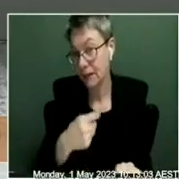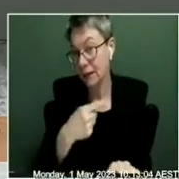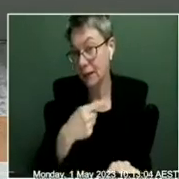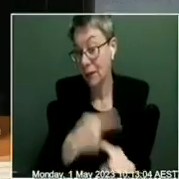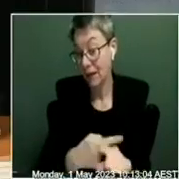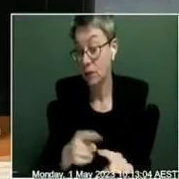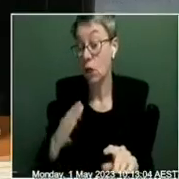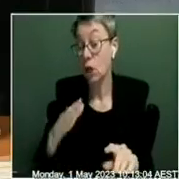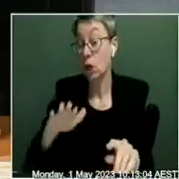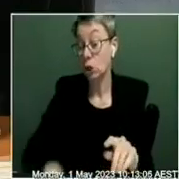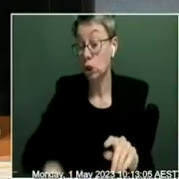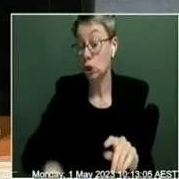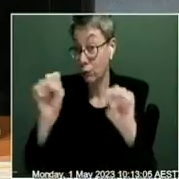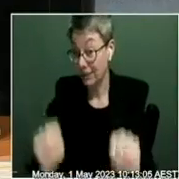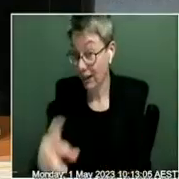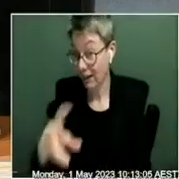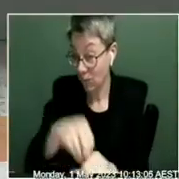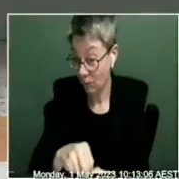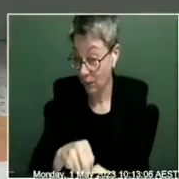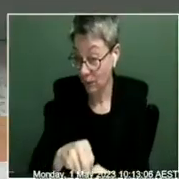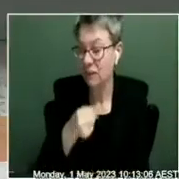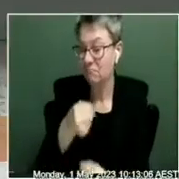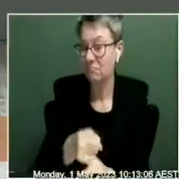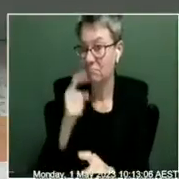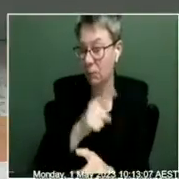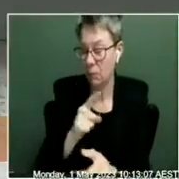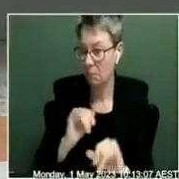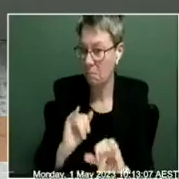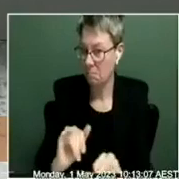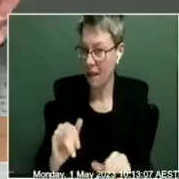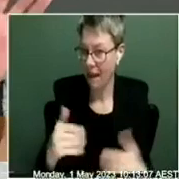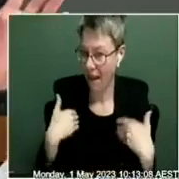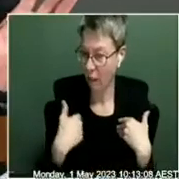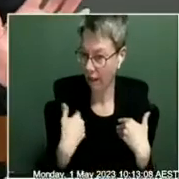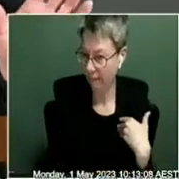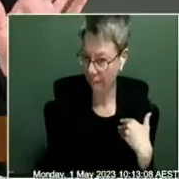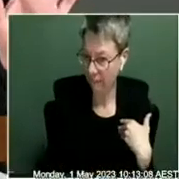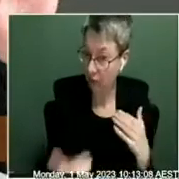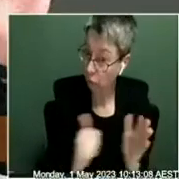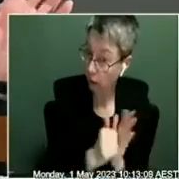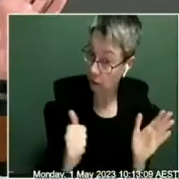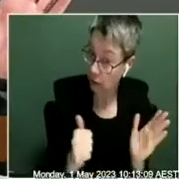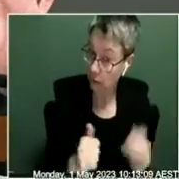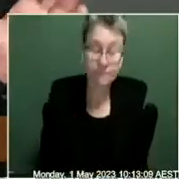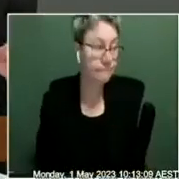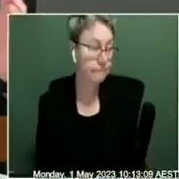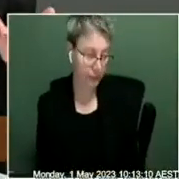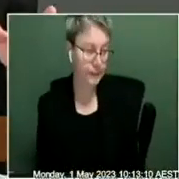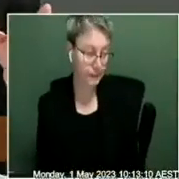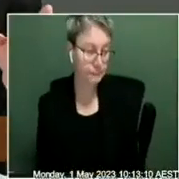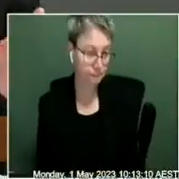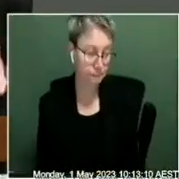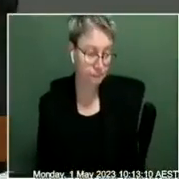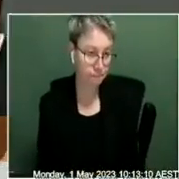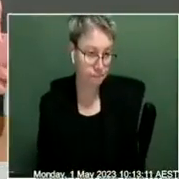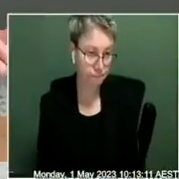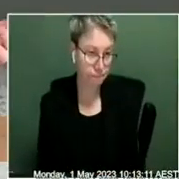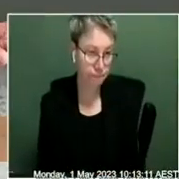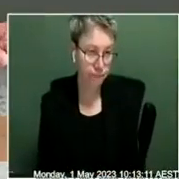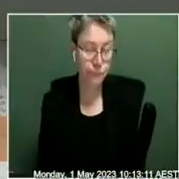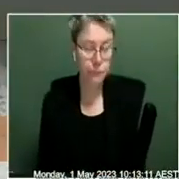is. And I should say, there are two of you in the witness box, and I am, as I understand it,